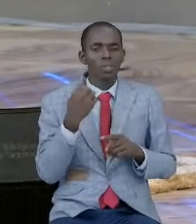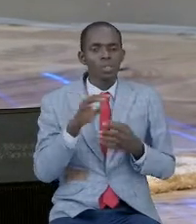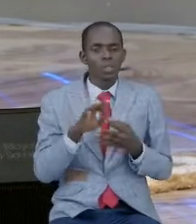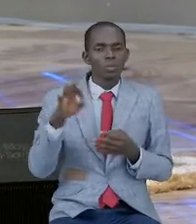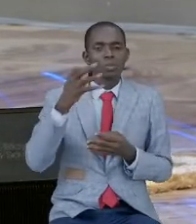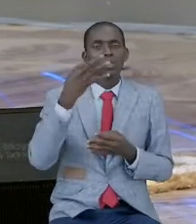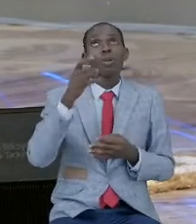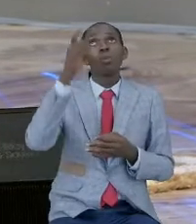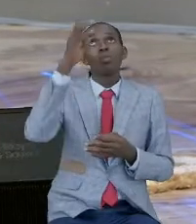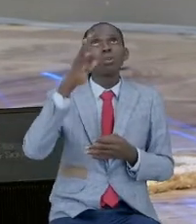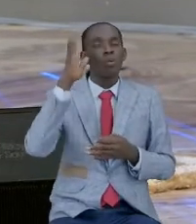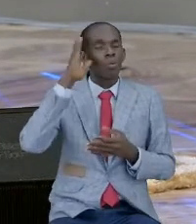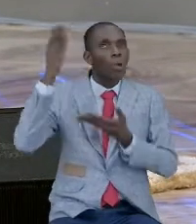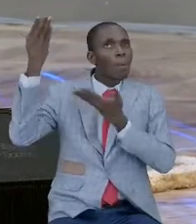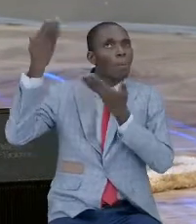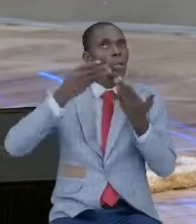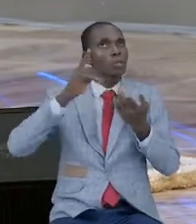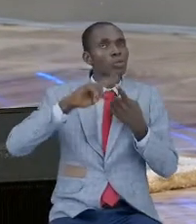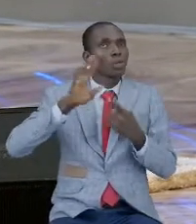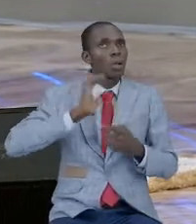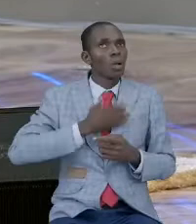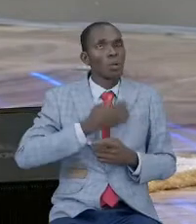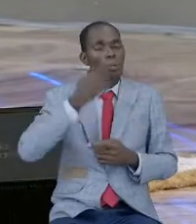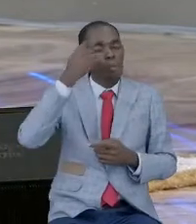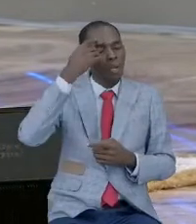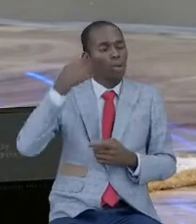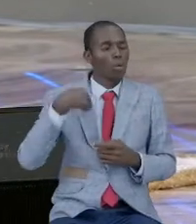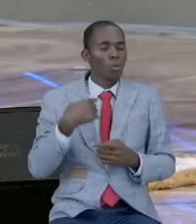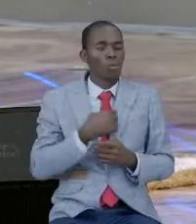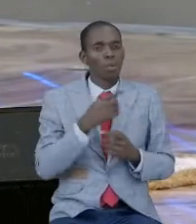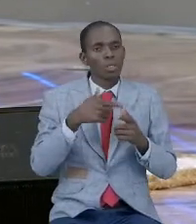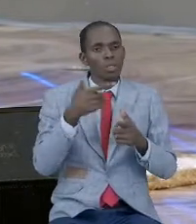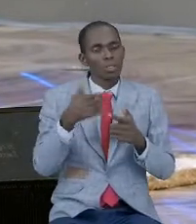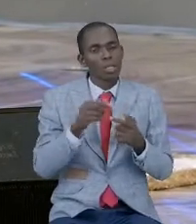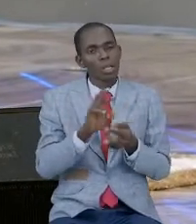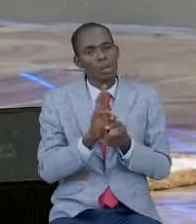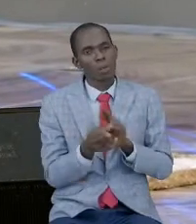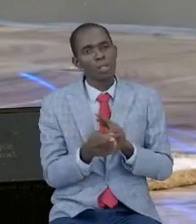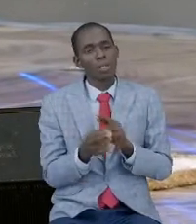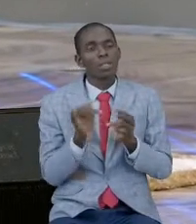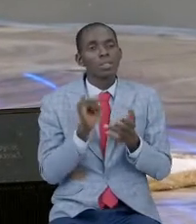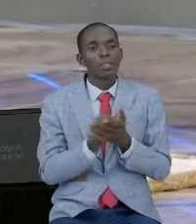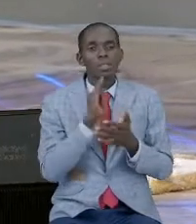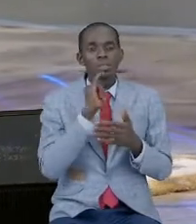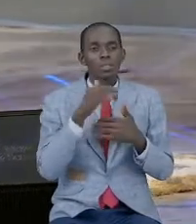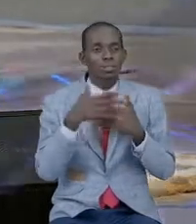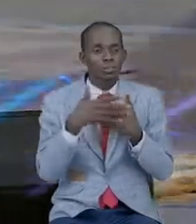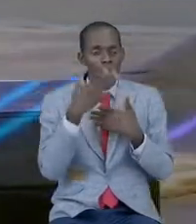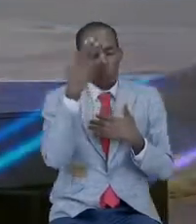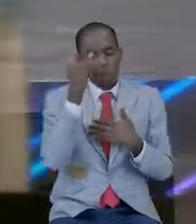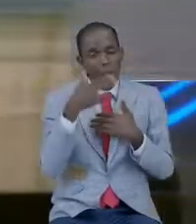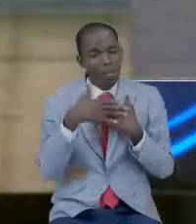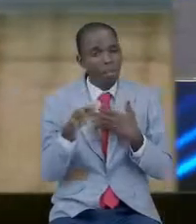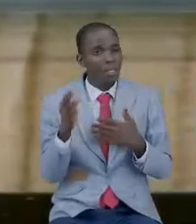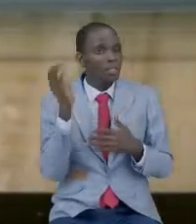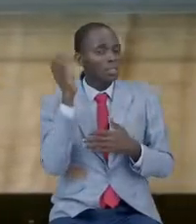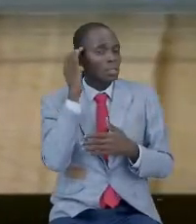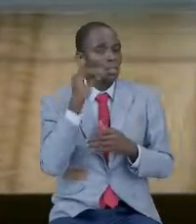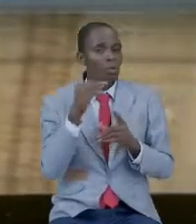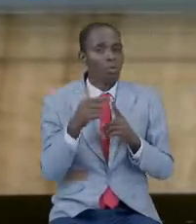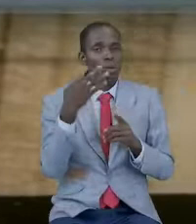will bring to our mind and will repent. That's why, after listening to the Word of God,